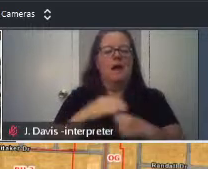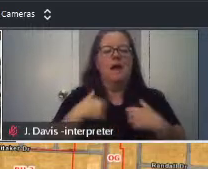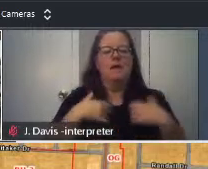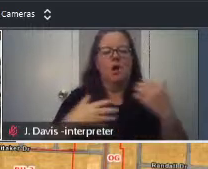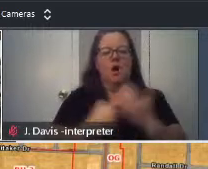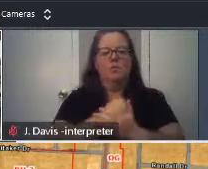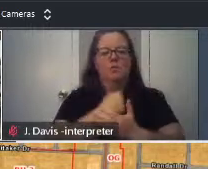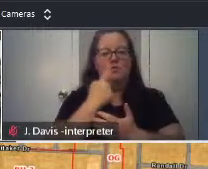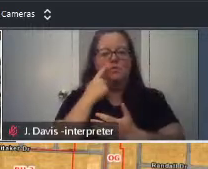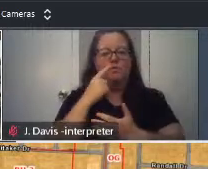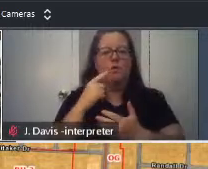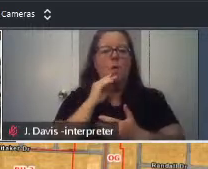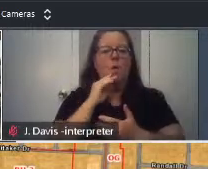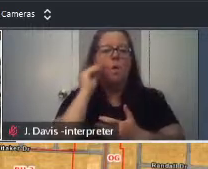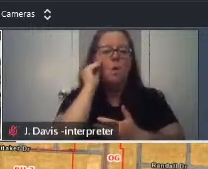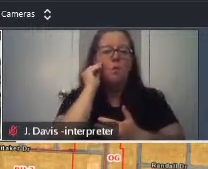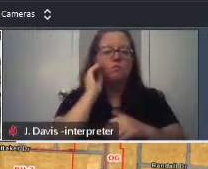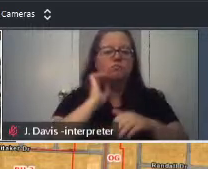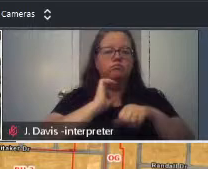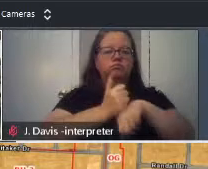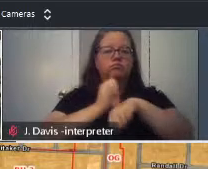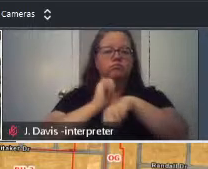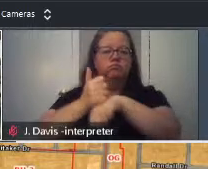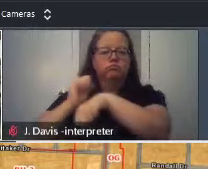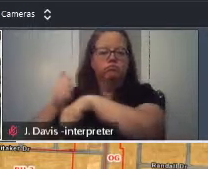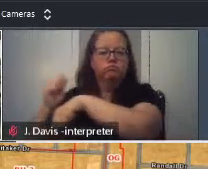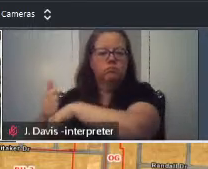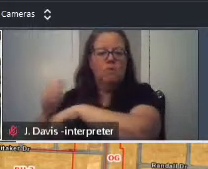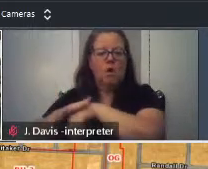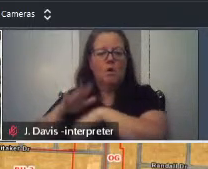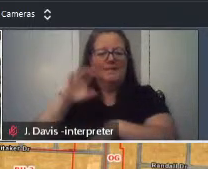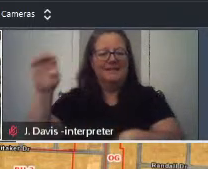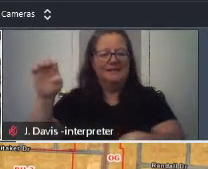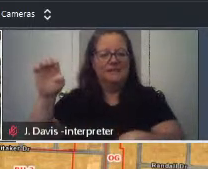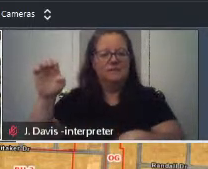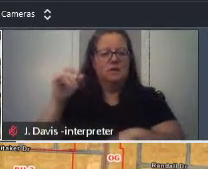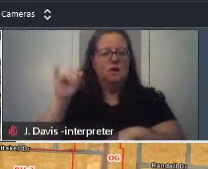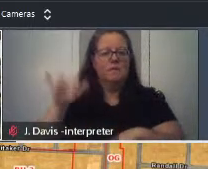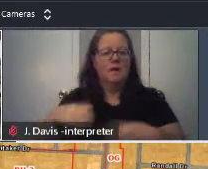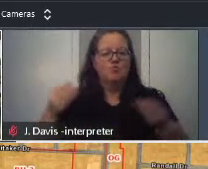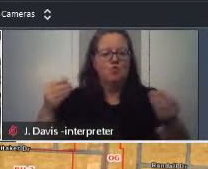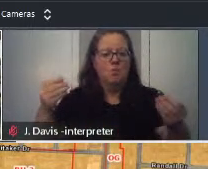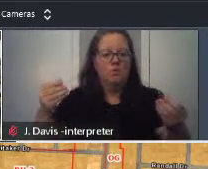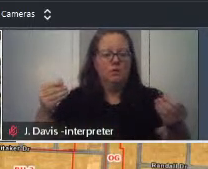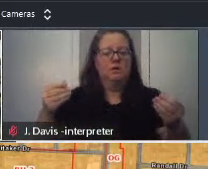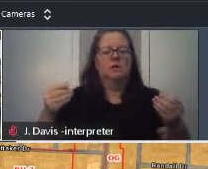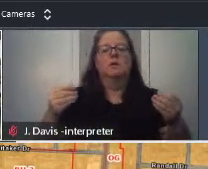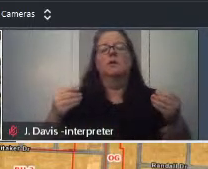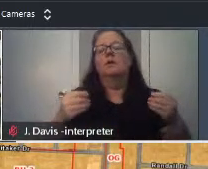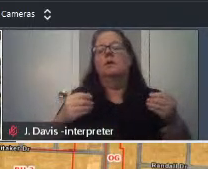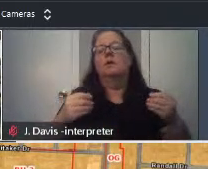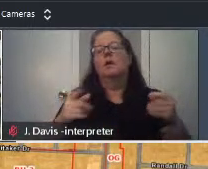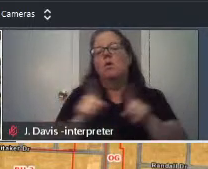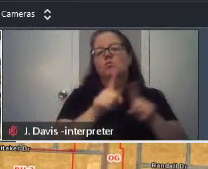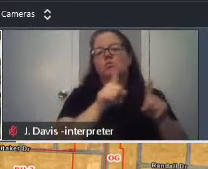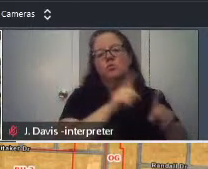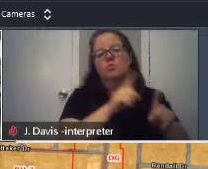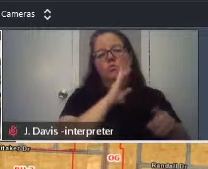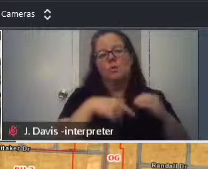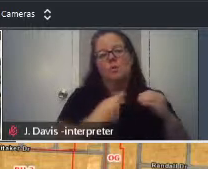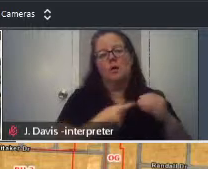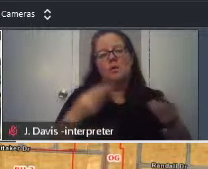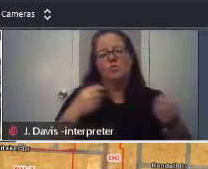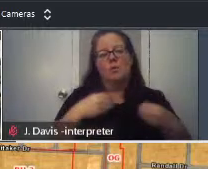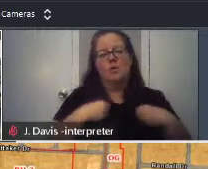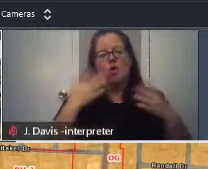opportunities for residential, particularly on the eastern side of the property, and have also talked with the property owner